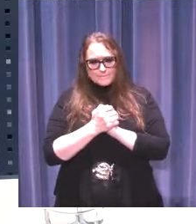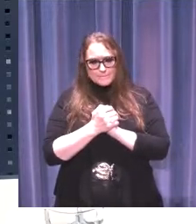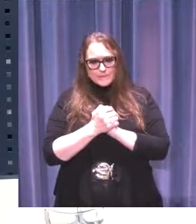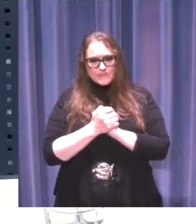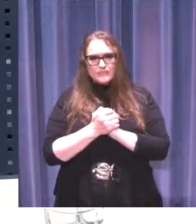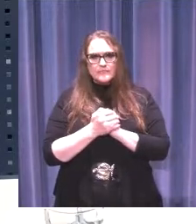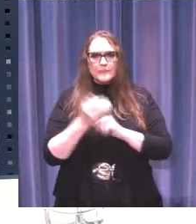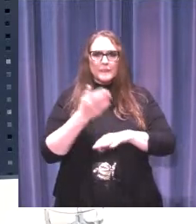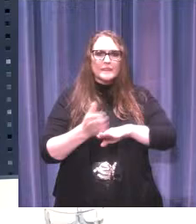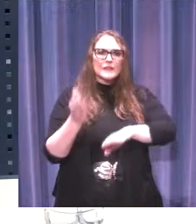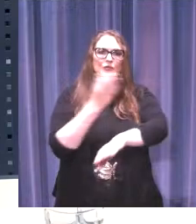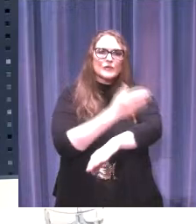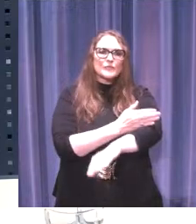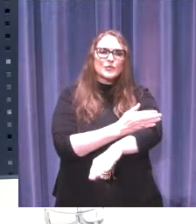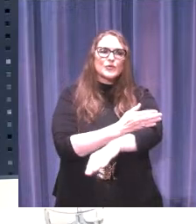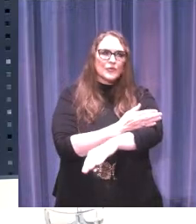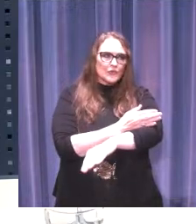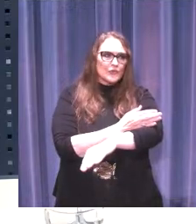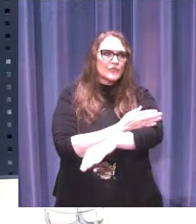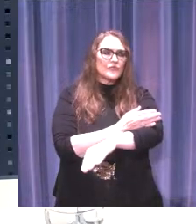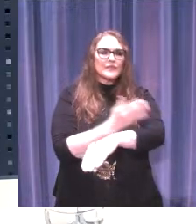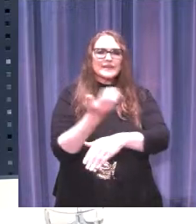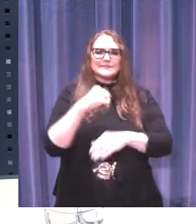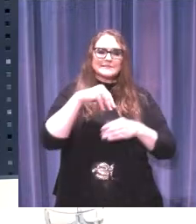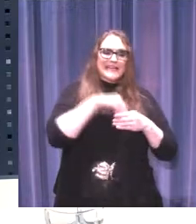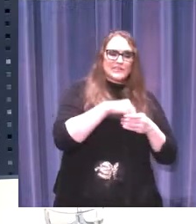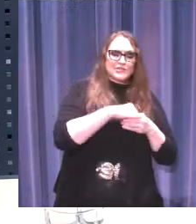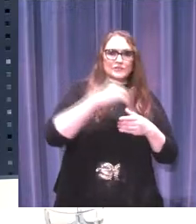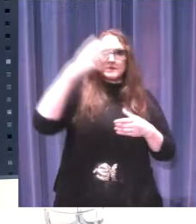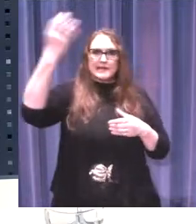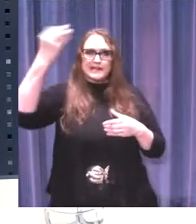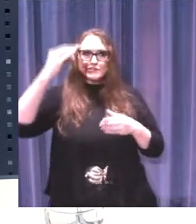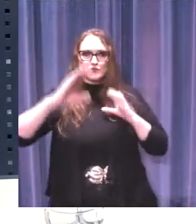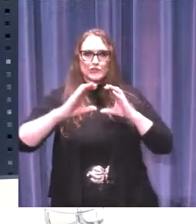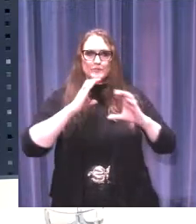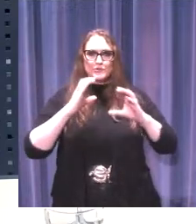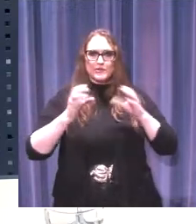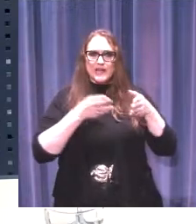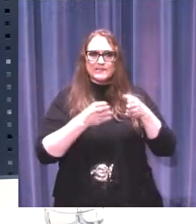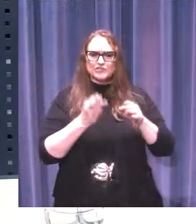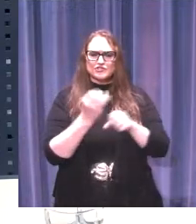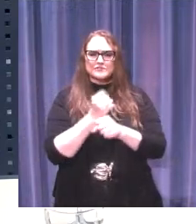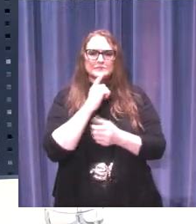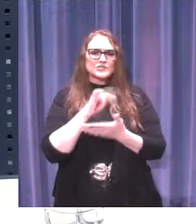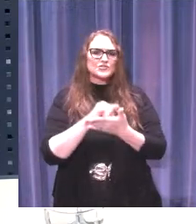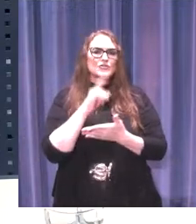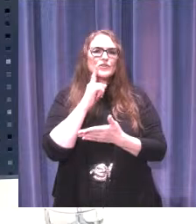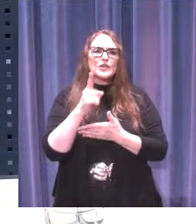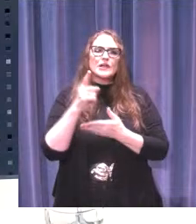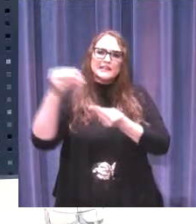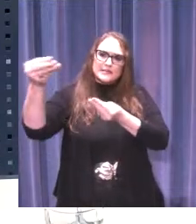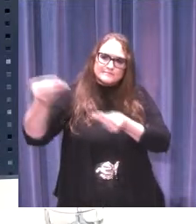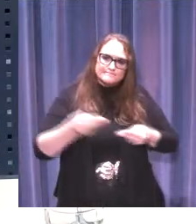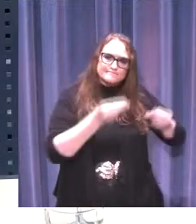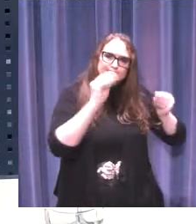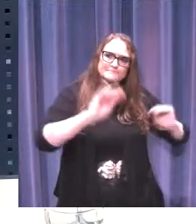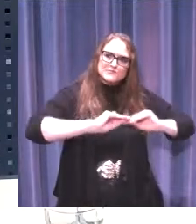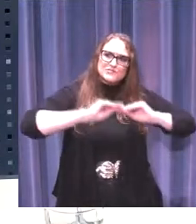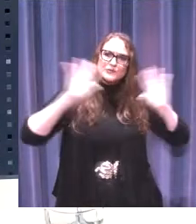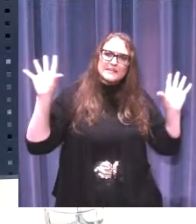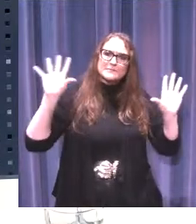to improve any internal and external communication channels just to foster transparency